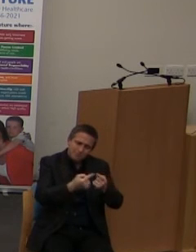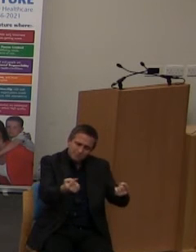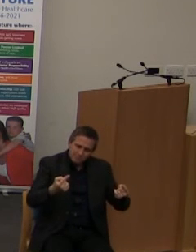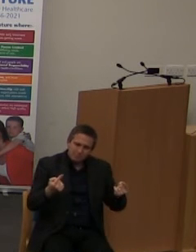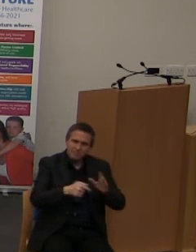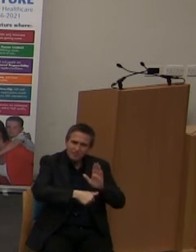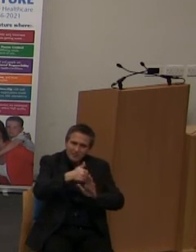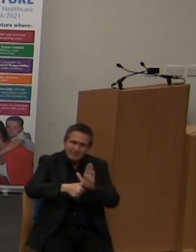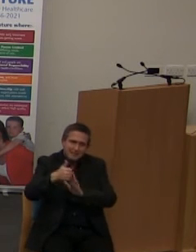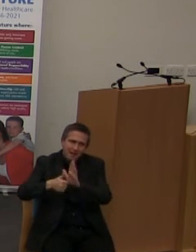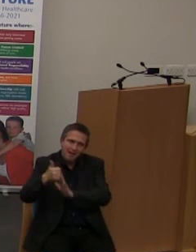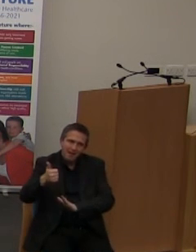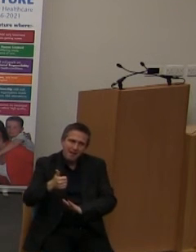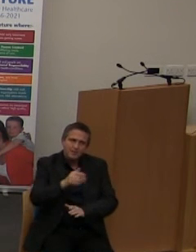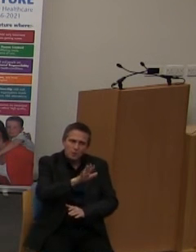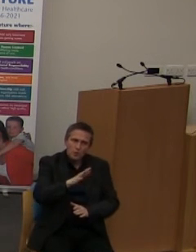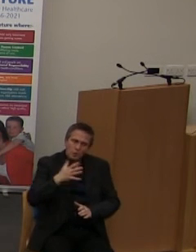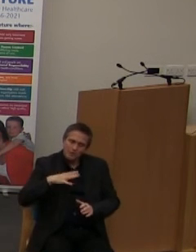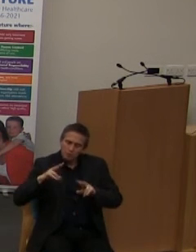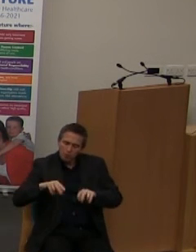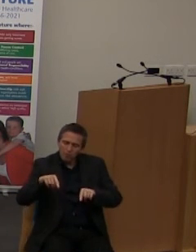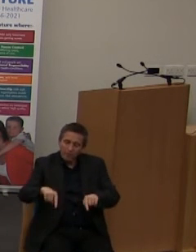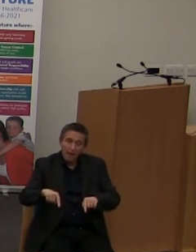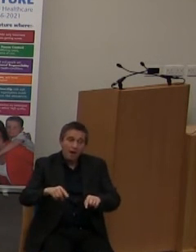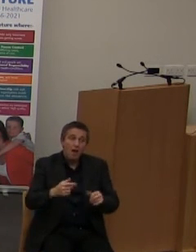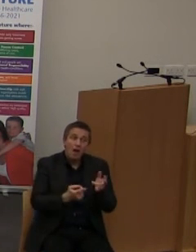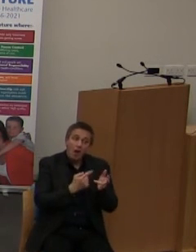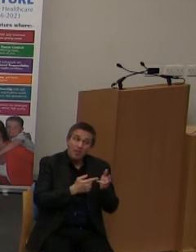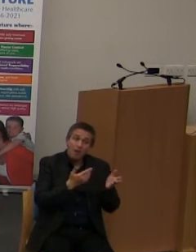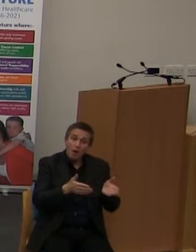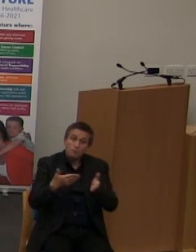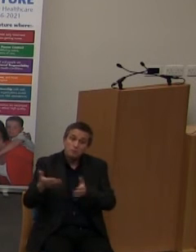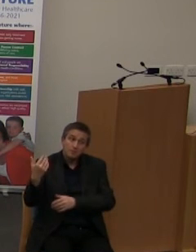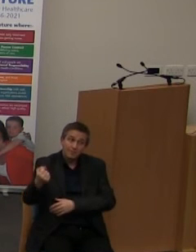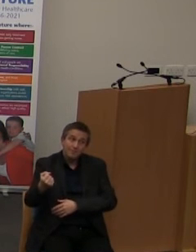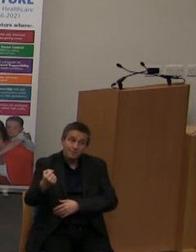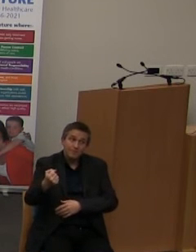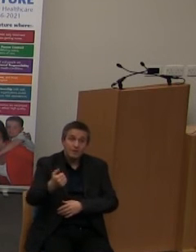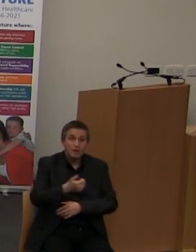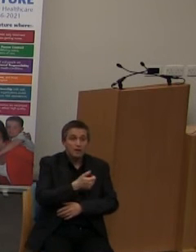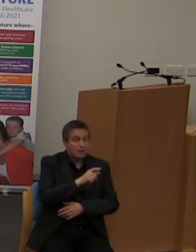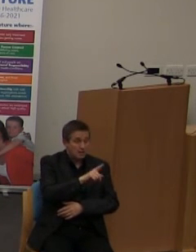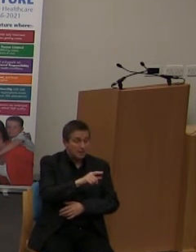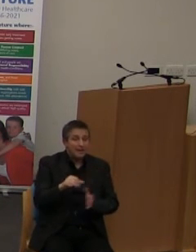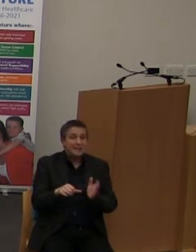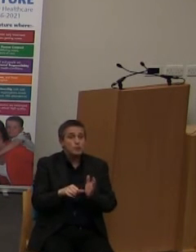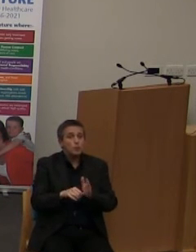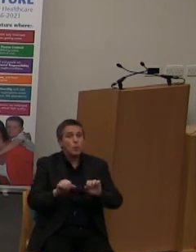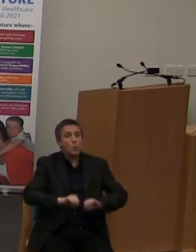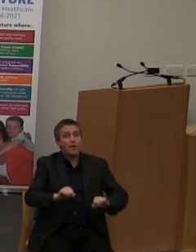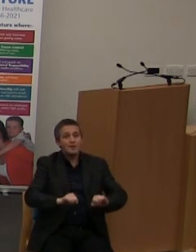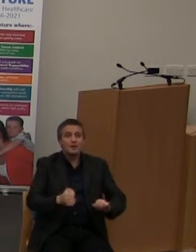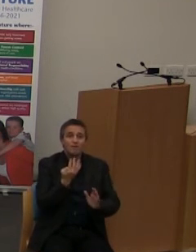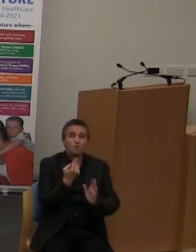hospitals. So I think that is a more challenging debate. There are things we can do, though, I think, around, as you've described, people having to wait and we